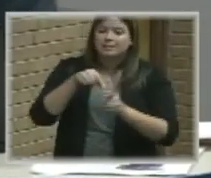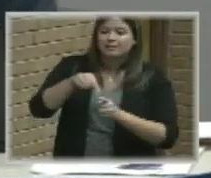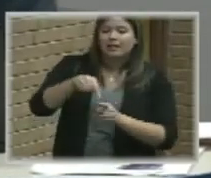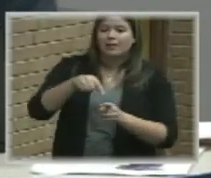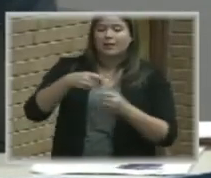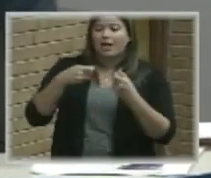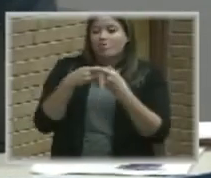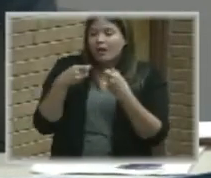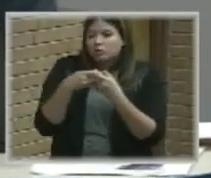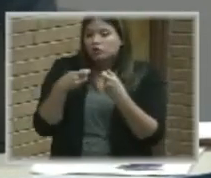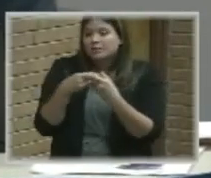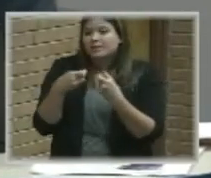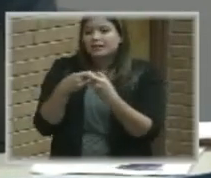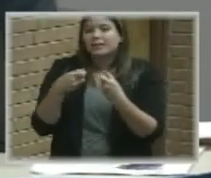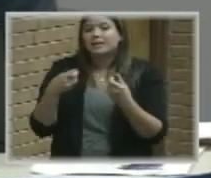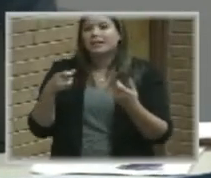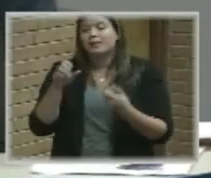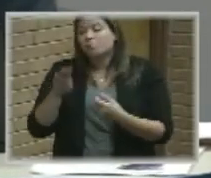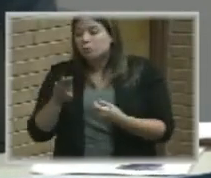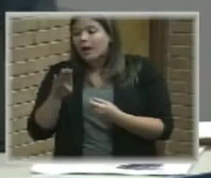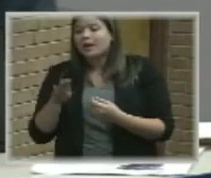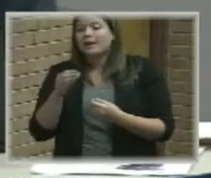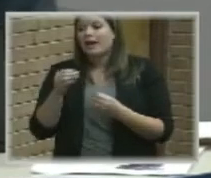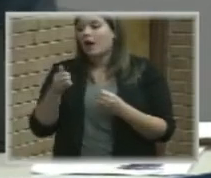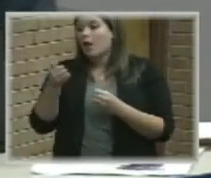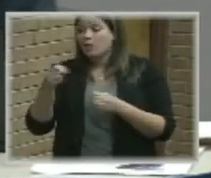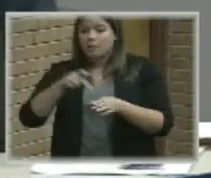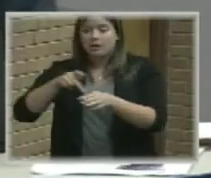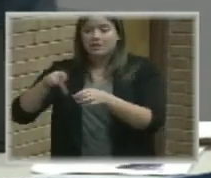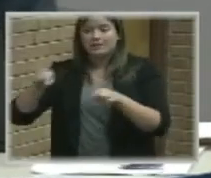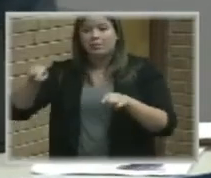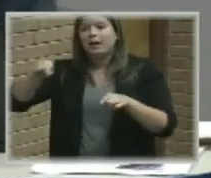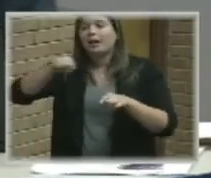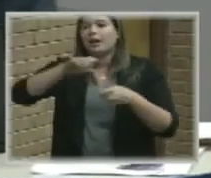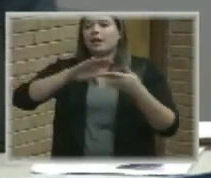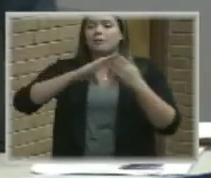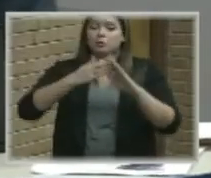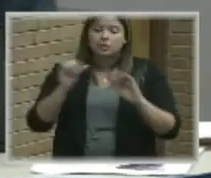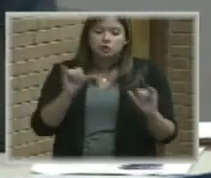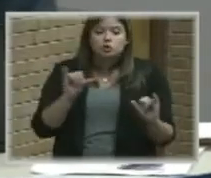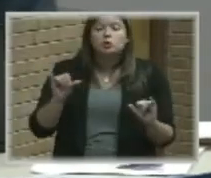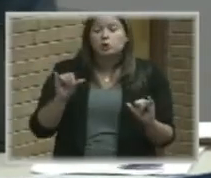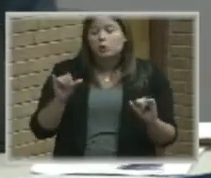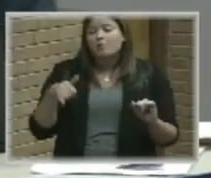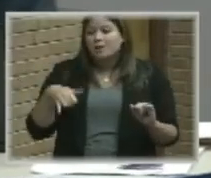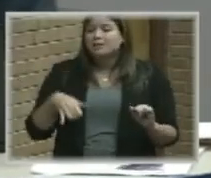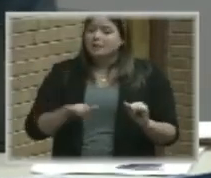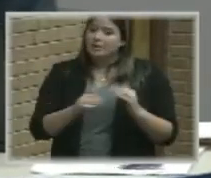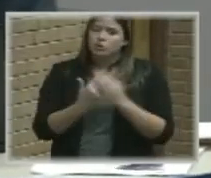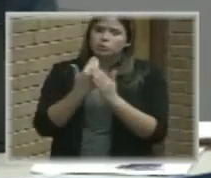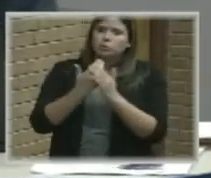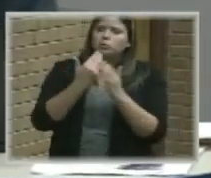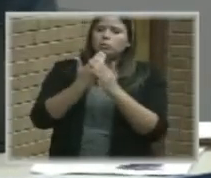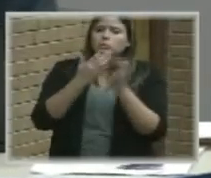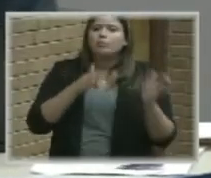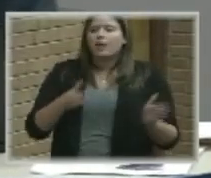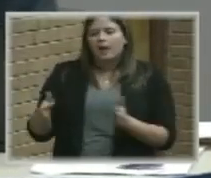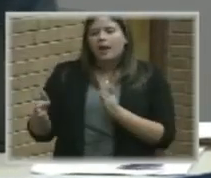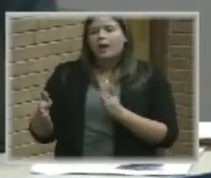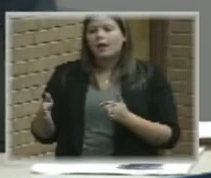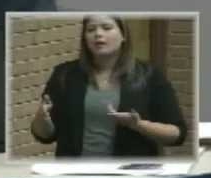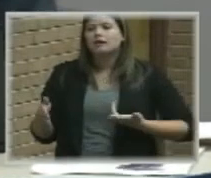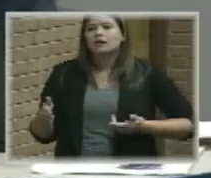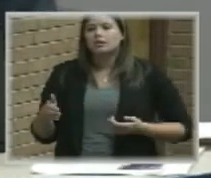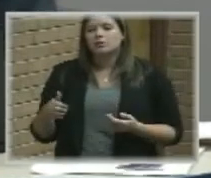initially here in Brighton and in the other participating communities. It is a relatively new plan, and we're